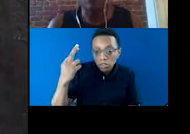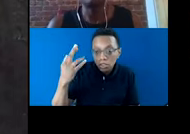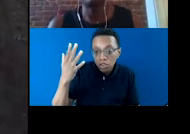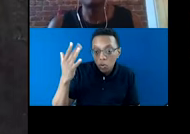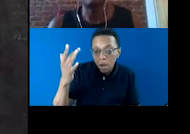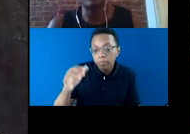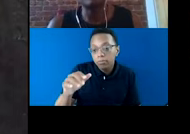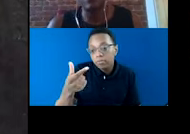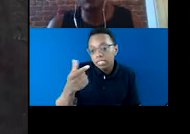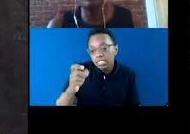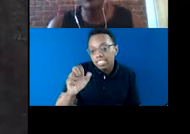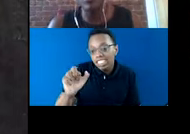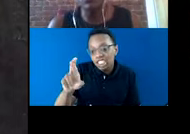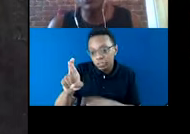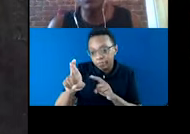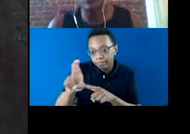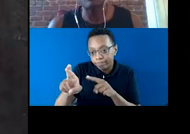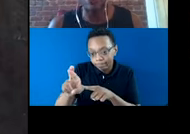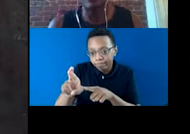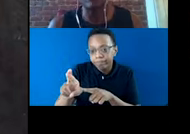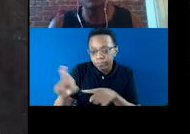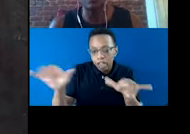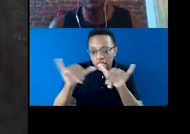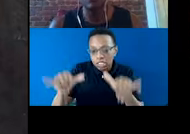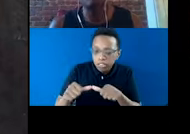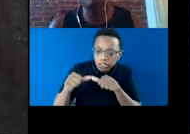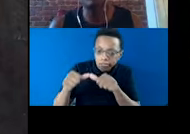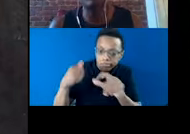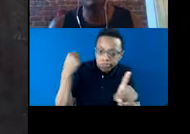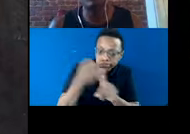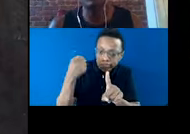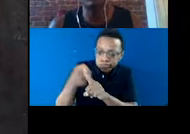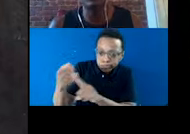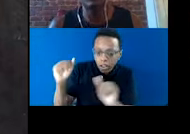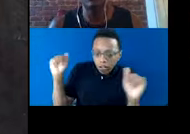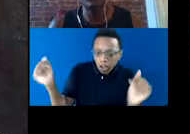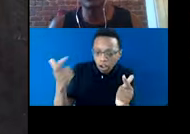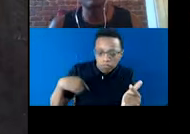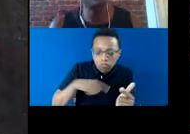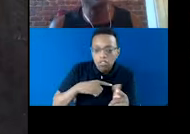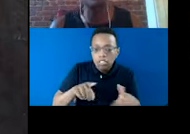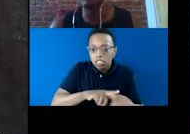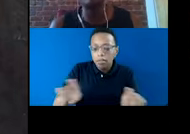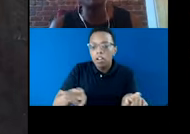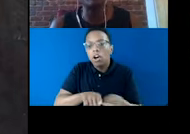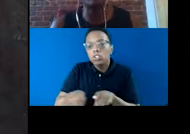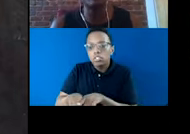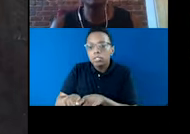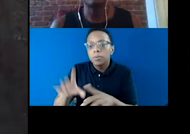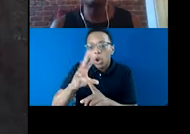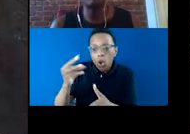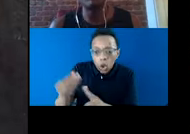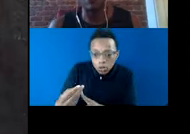gender. That system continues to impact everyone, but has also resulted in a culture of total